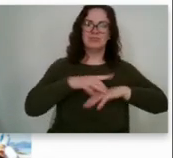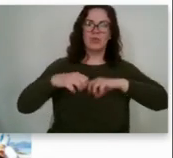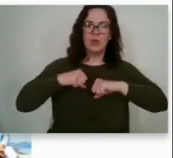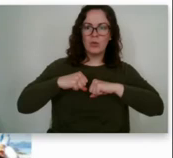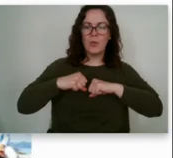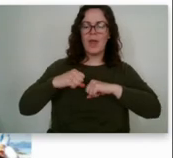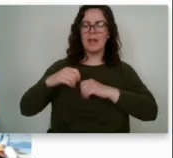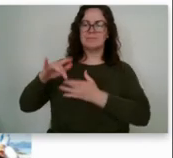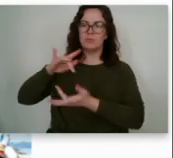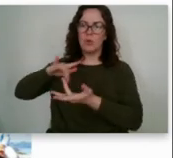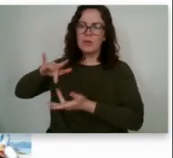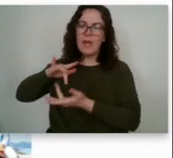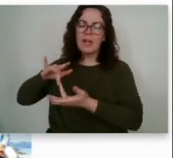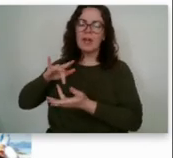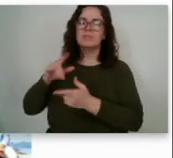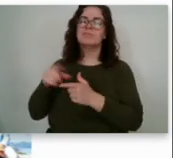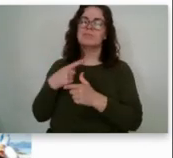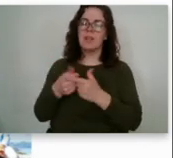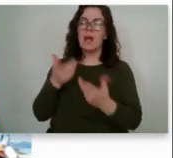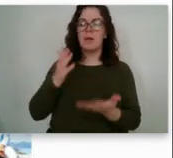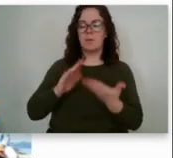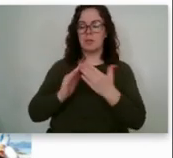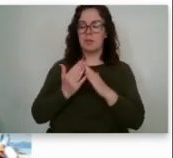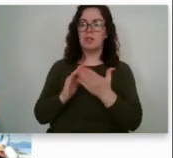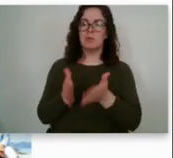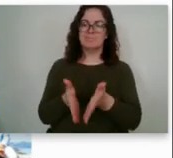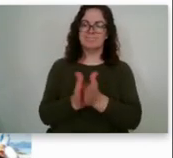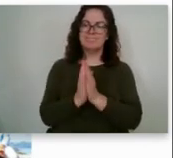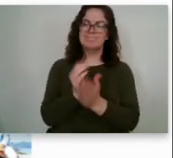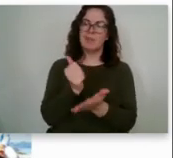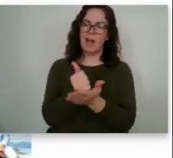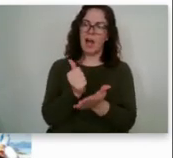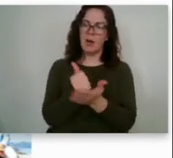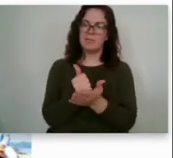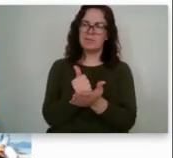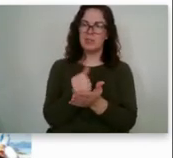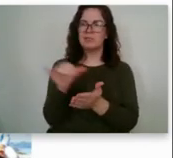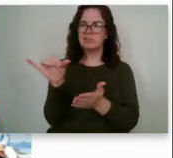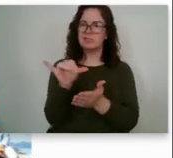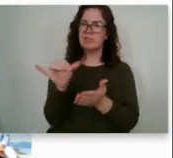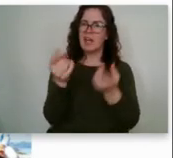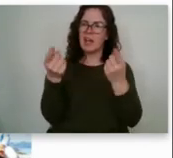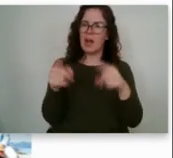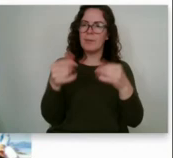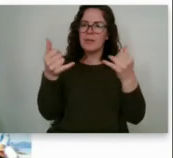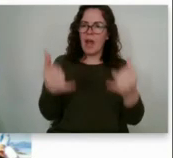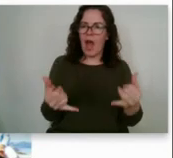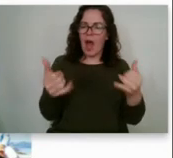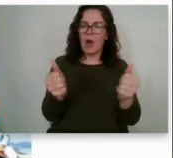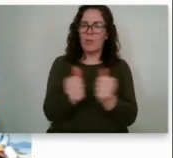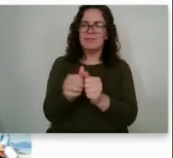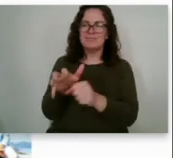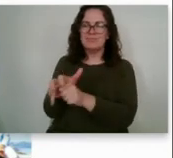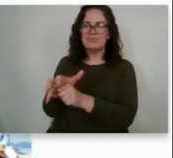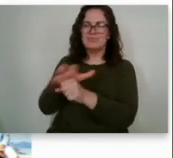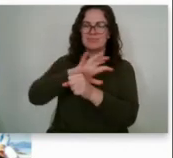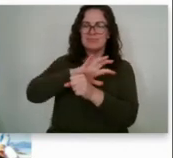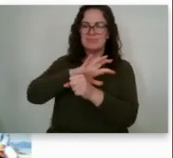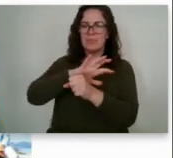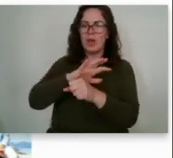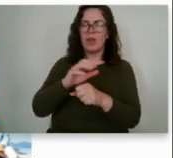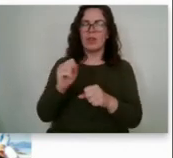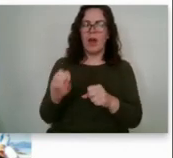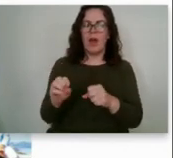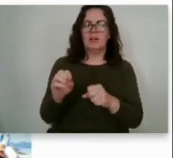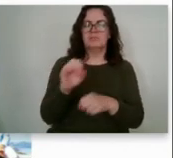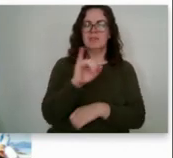community asks others for help. So that's going on right now with the COVID-19. Illinois is working together. Our communities are working